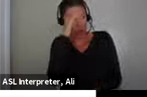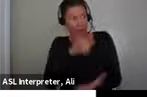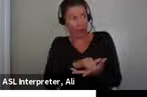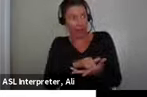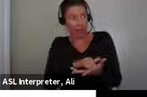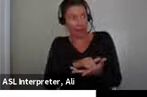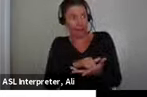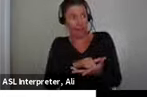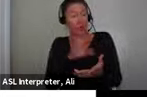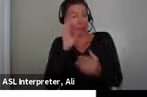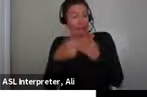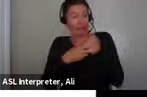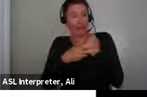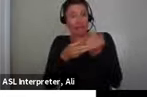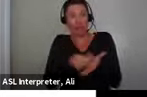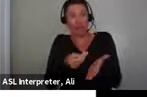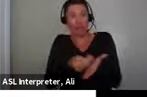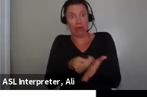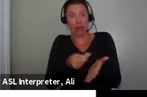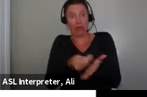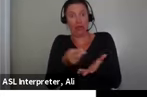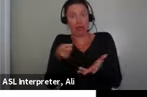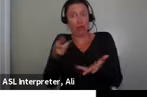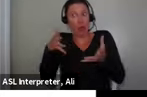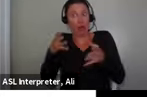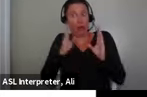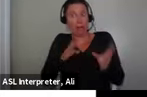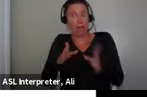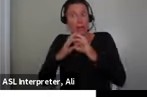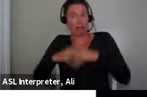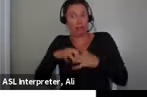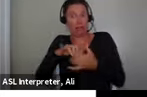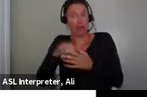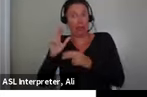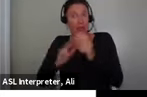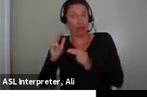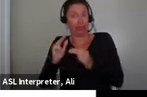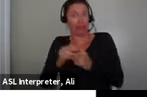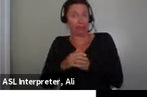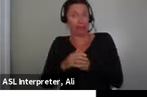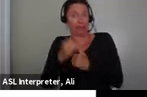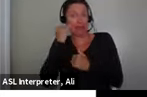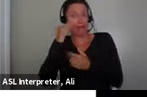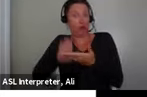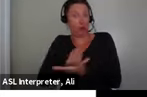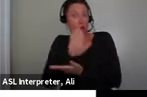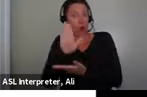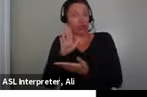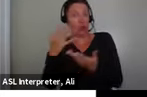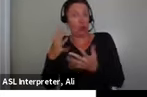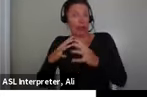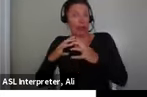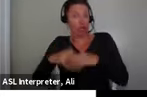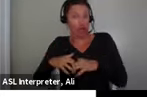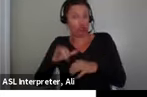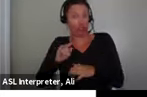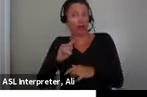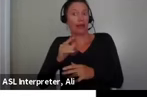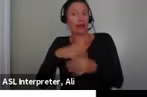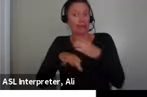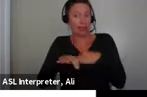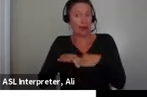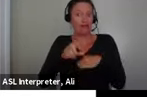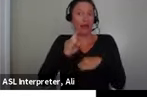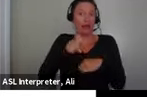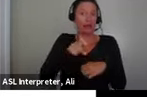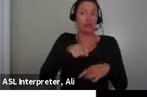a savings of a considerable amount of money if the college demolishes it instead of having to wrap it